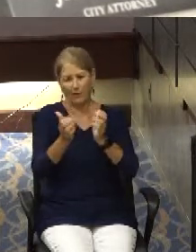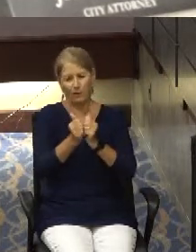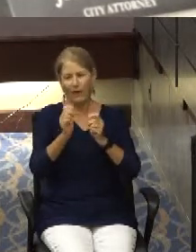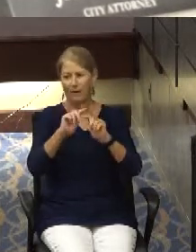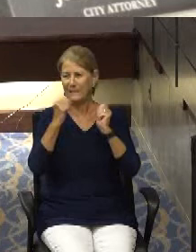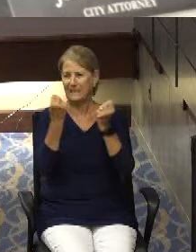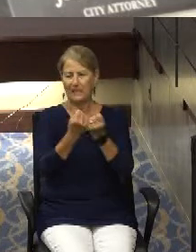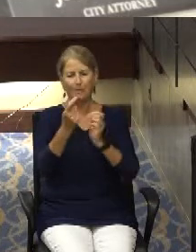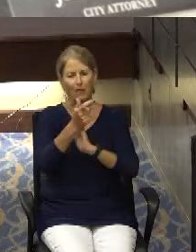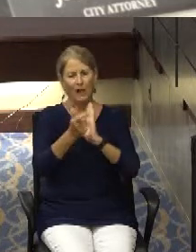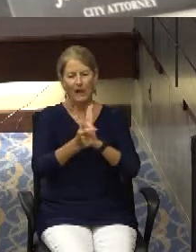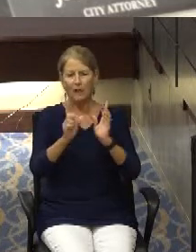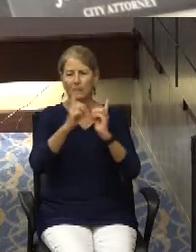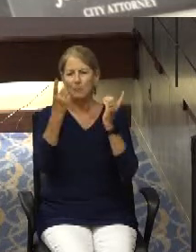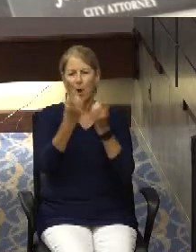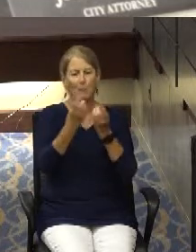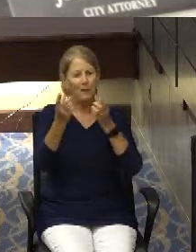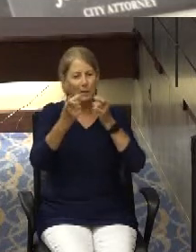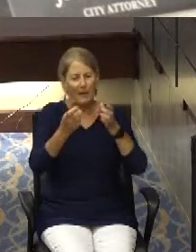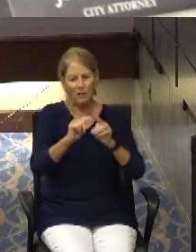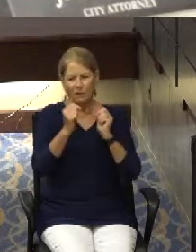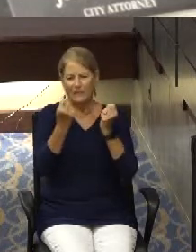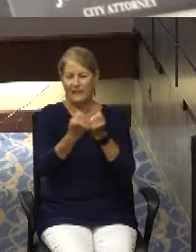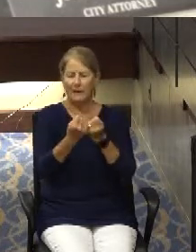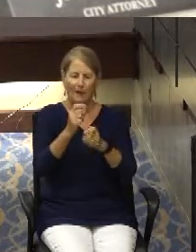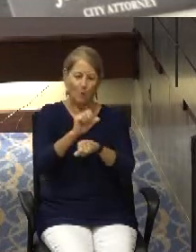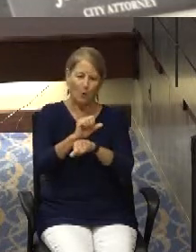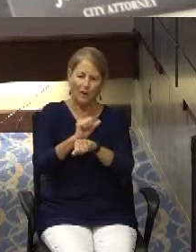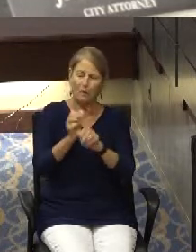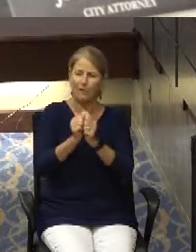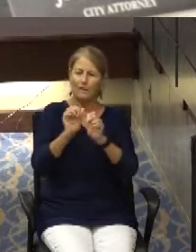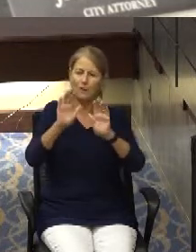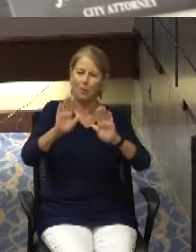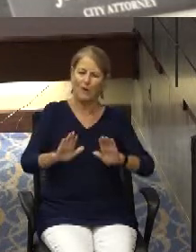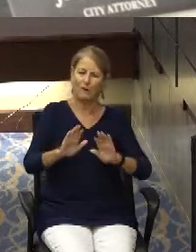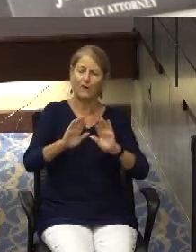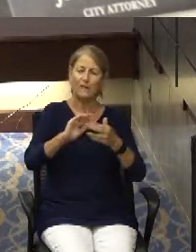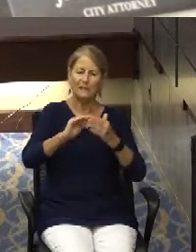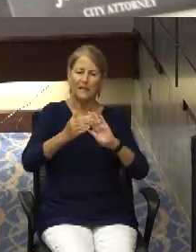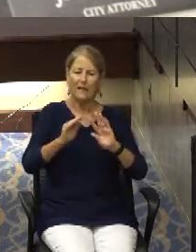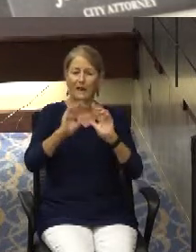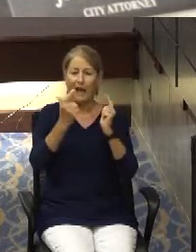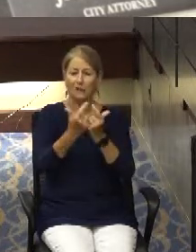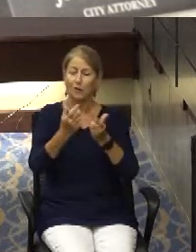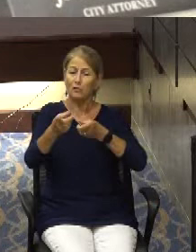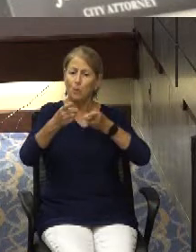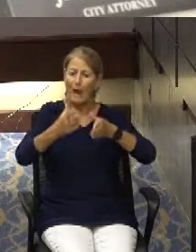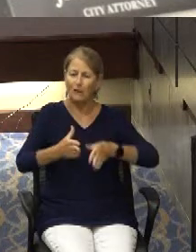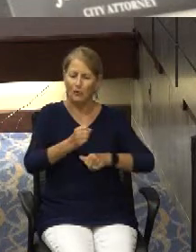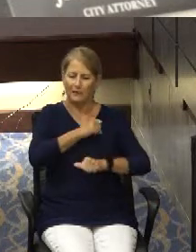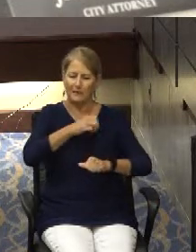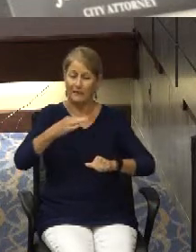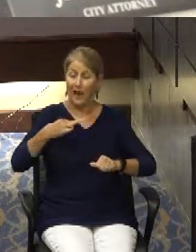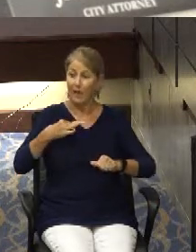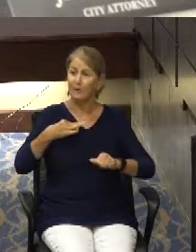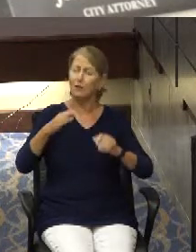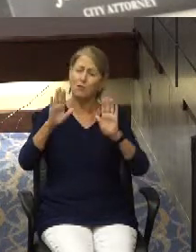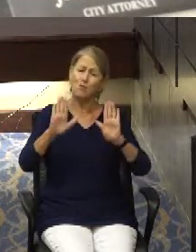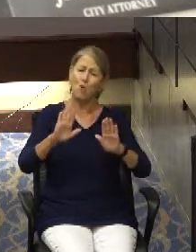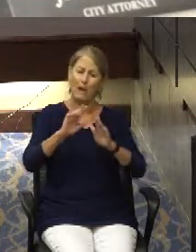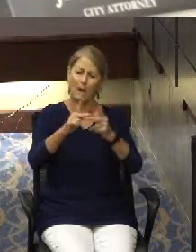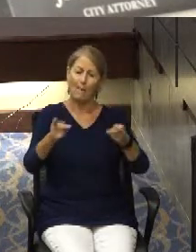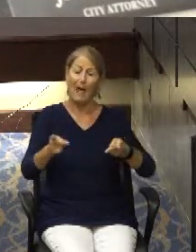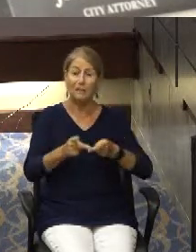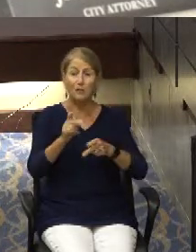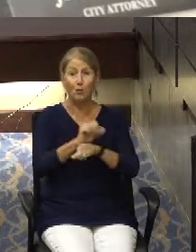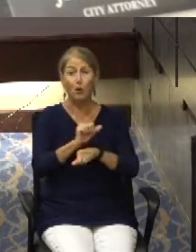without the city manager team, without working for this great team, which is the city council, and all the directors and staff. And so it's a great place to work. It's a great